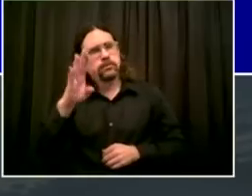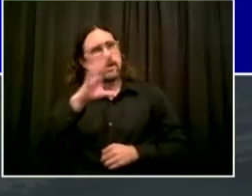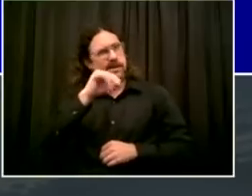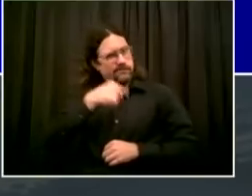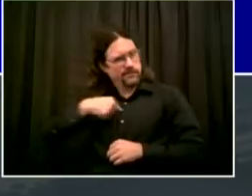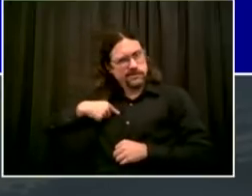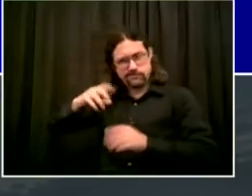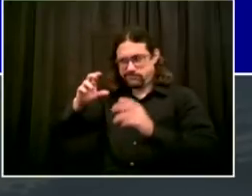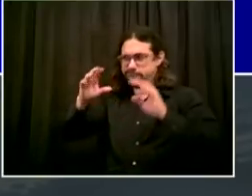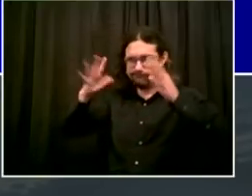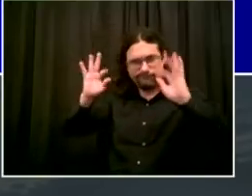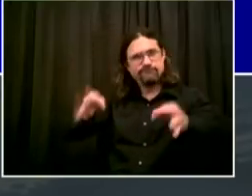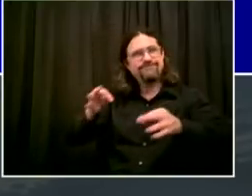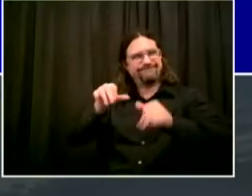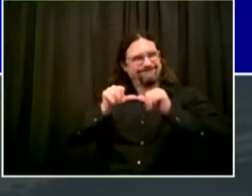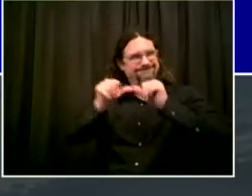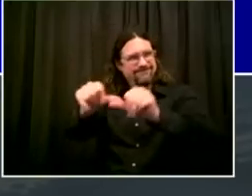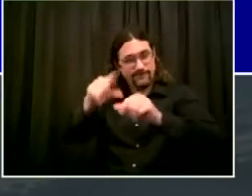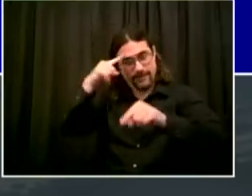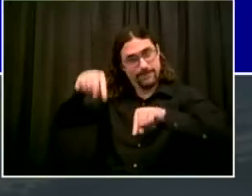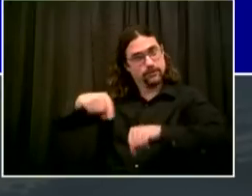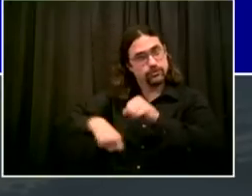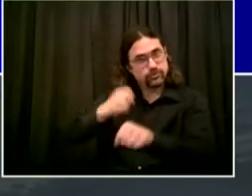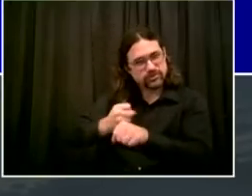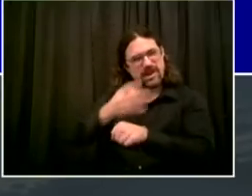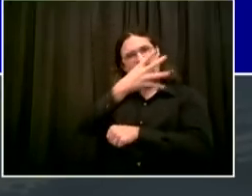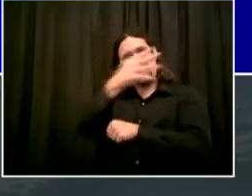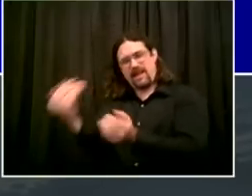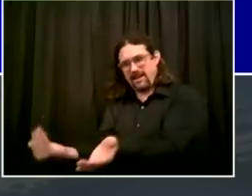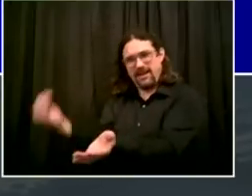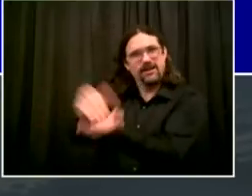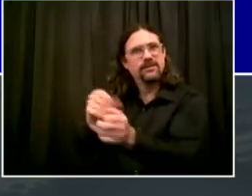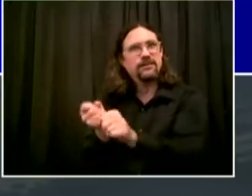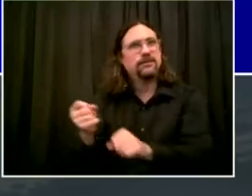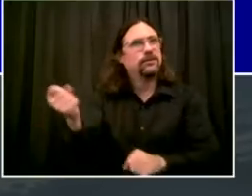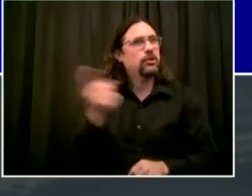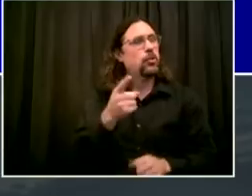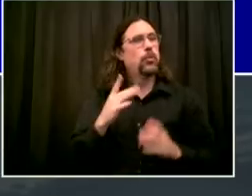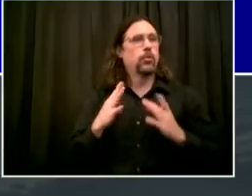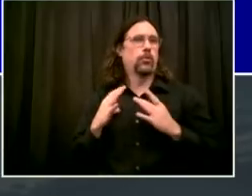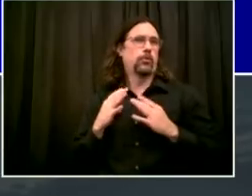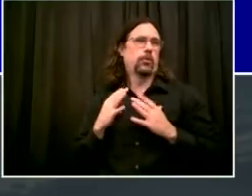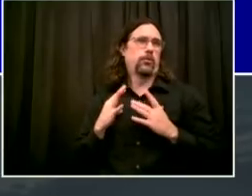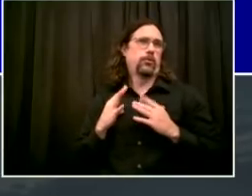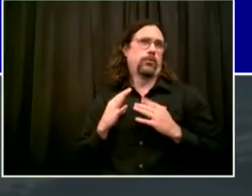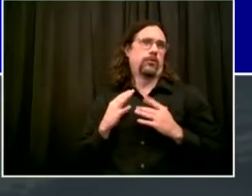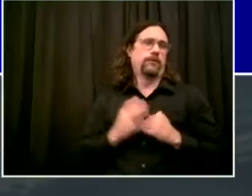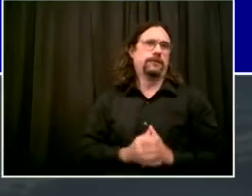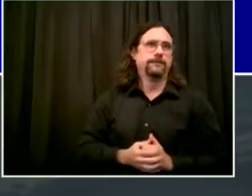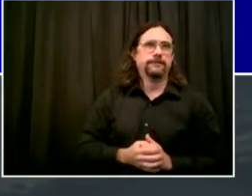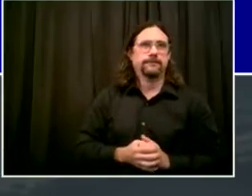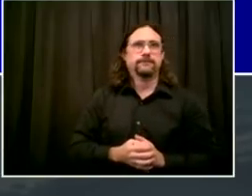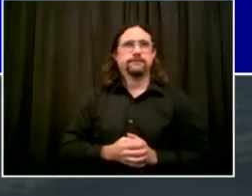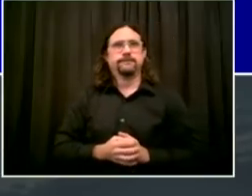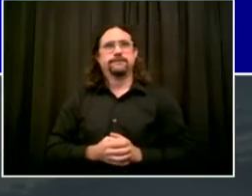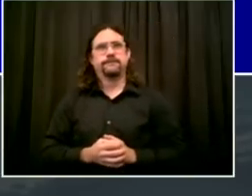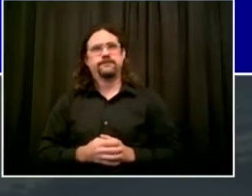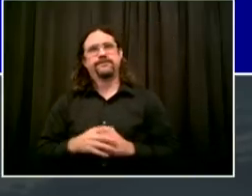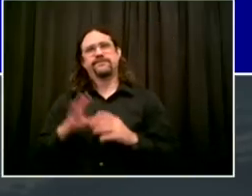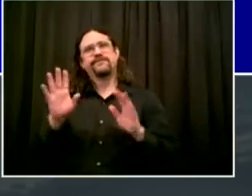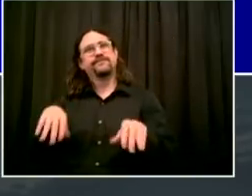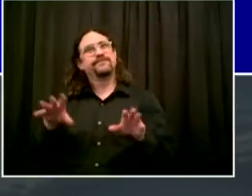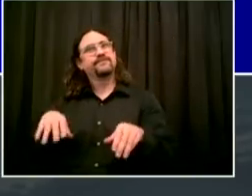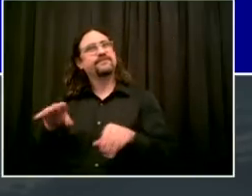Now, as we have continued to fight back against this disease, one of the things that we've seen is